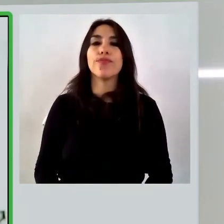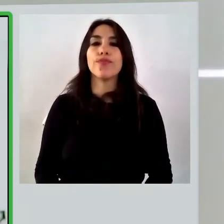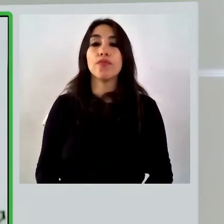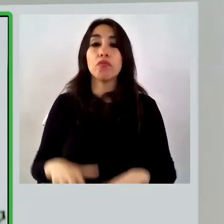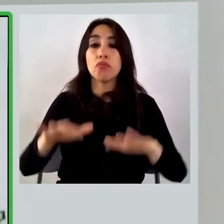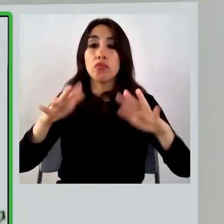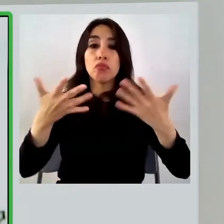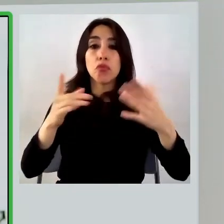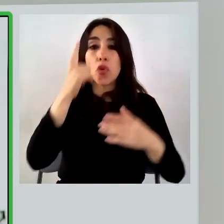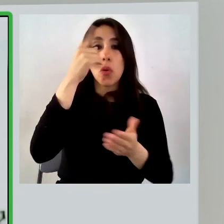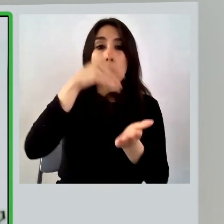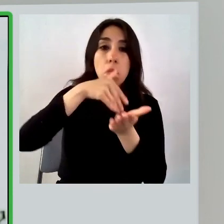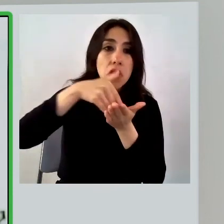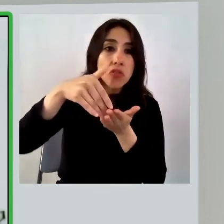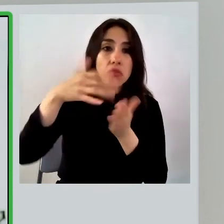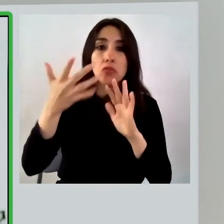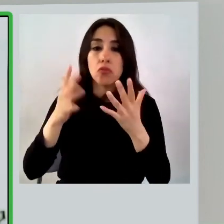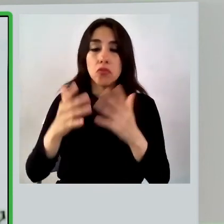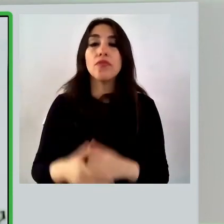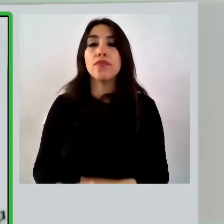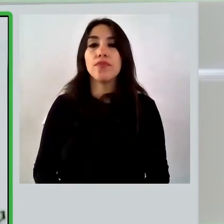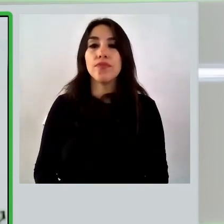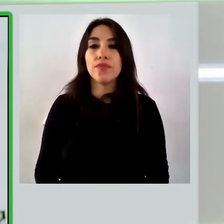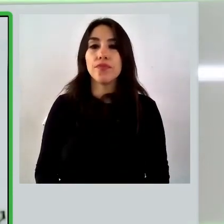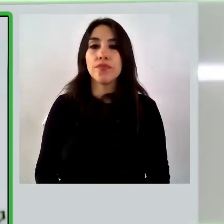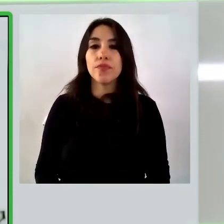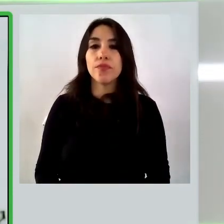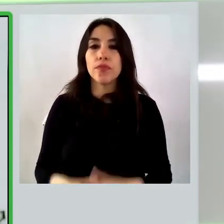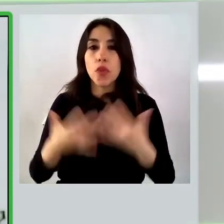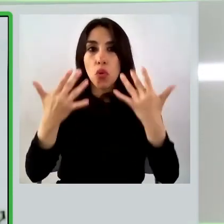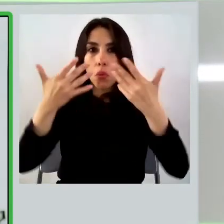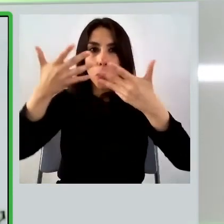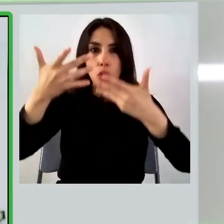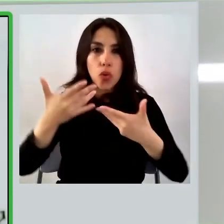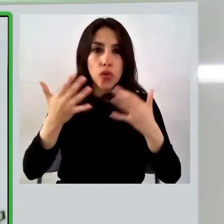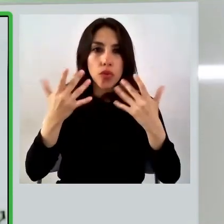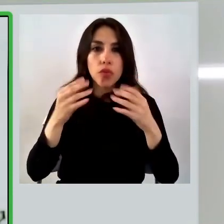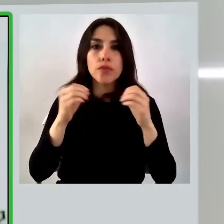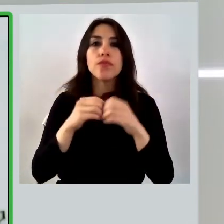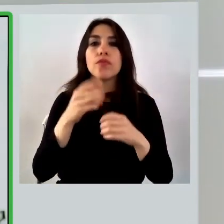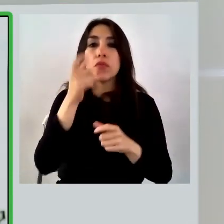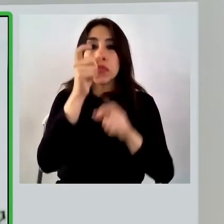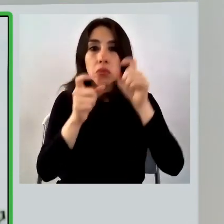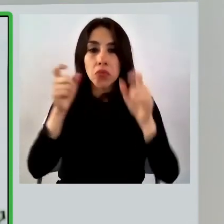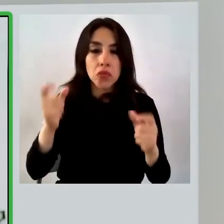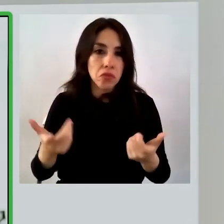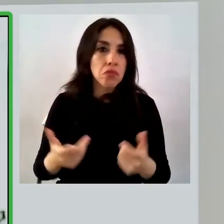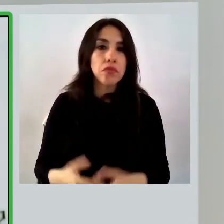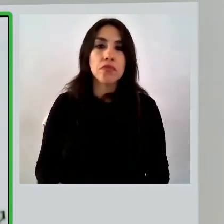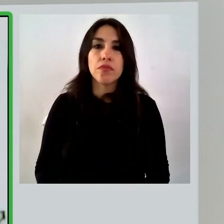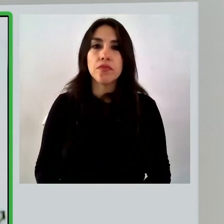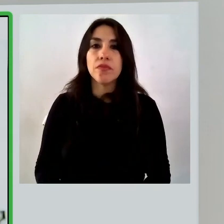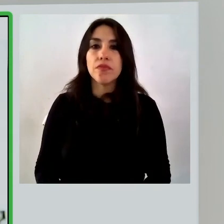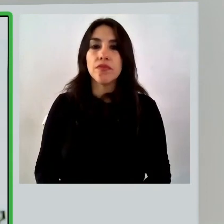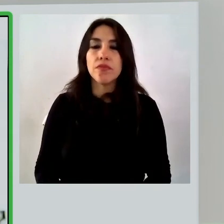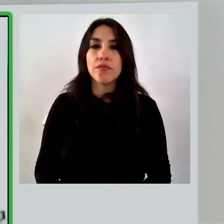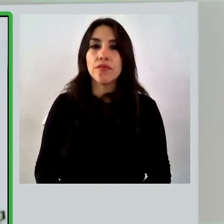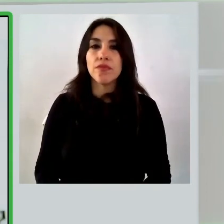to forget, 80% of disabilities emerge when people are of working age, like